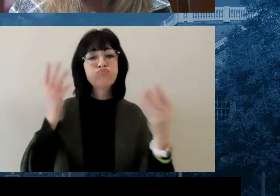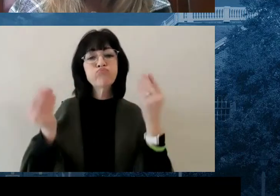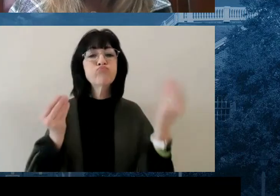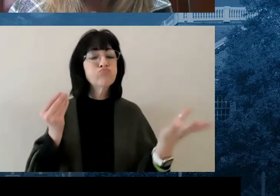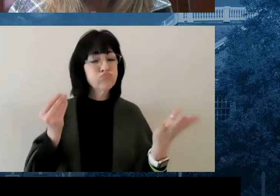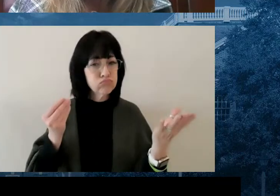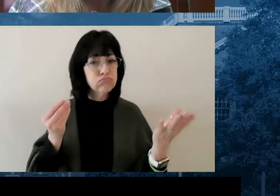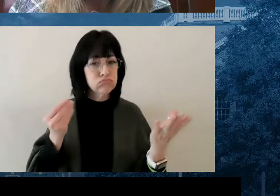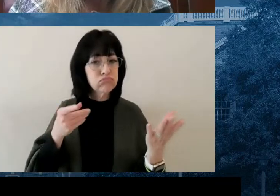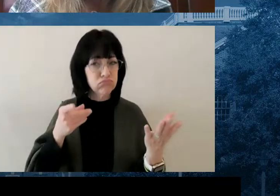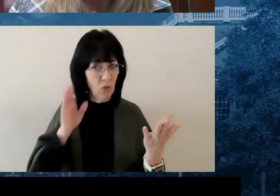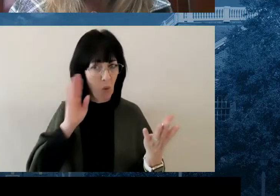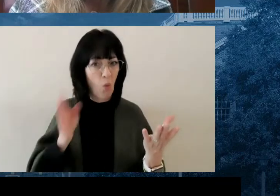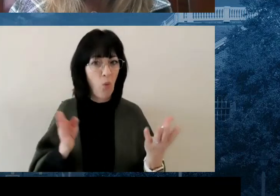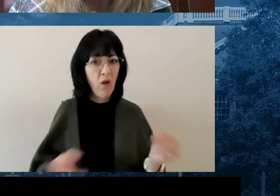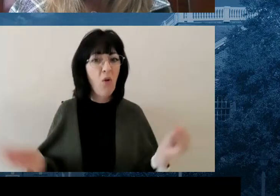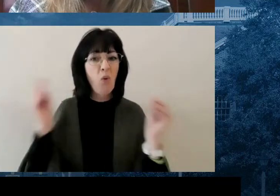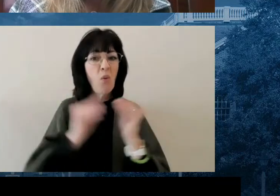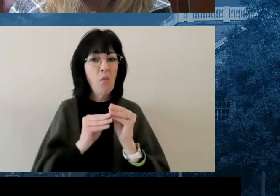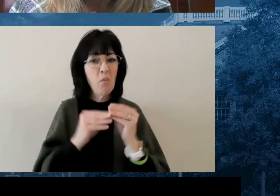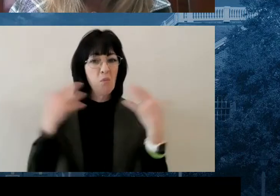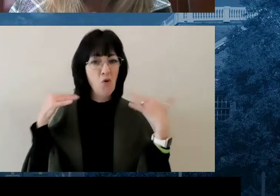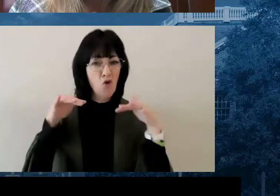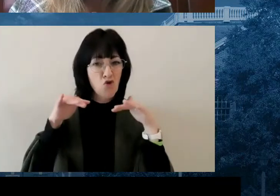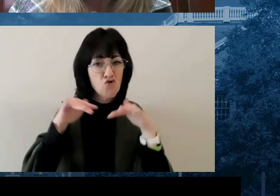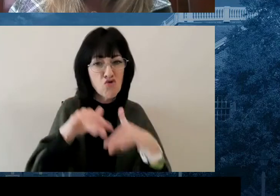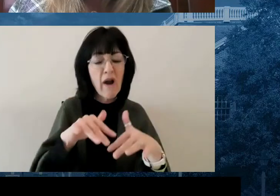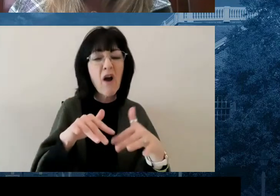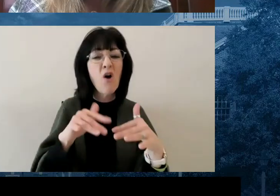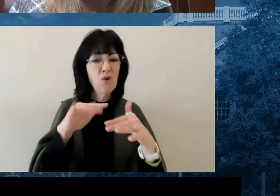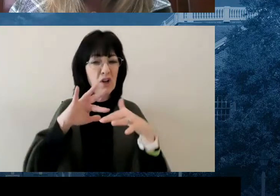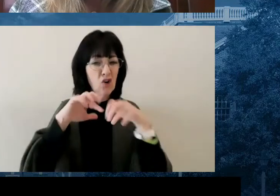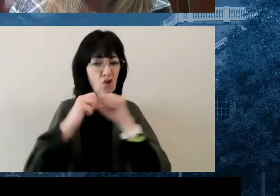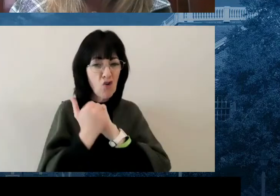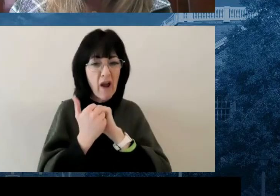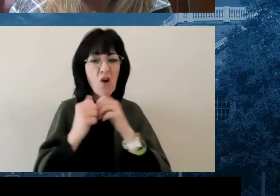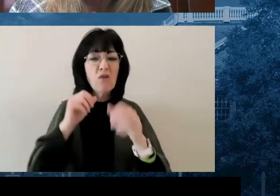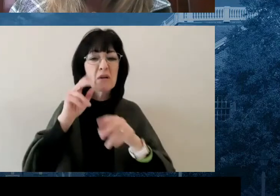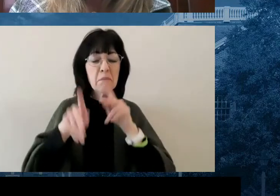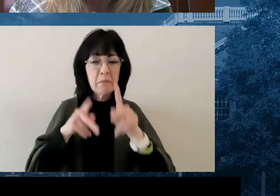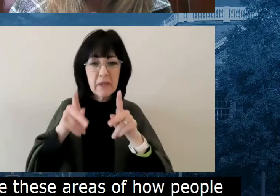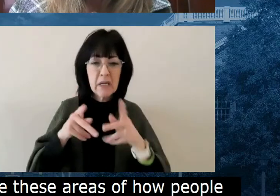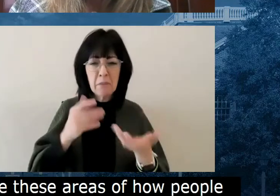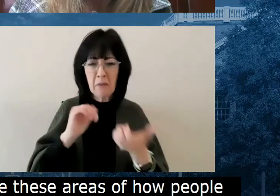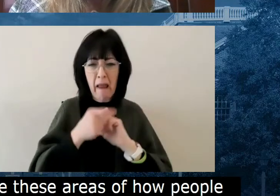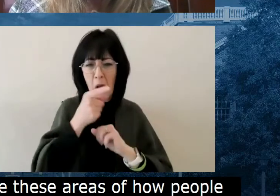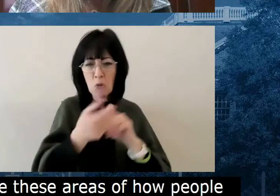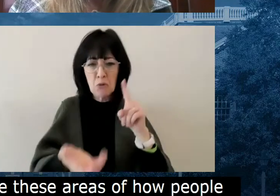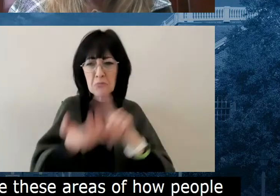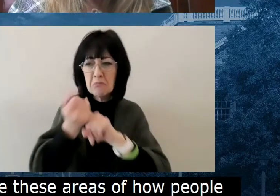indoors? Will there be any enforcement actions that will be taken for any violations?